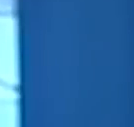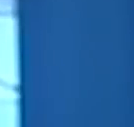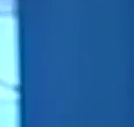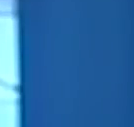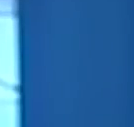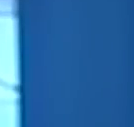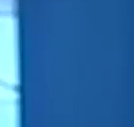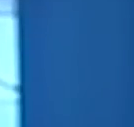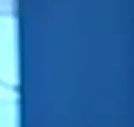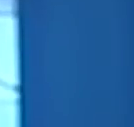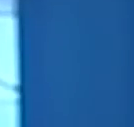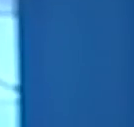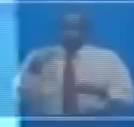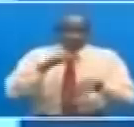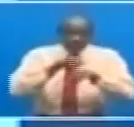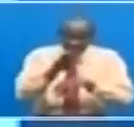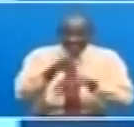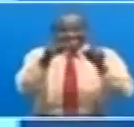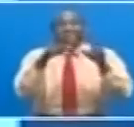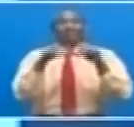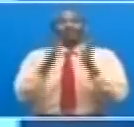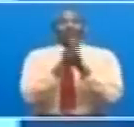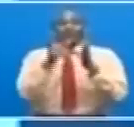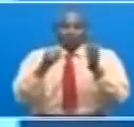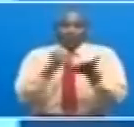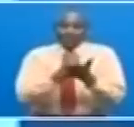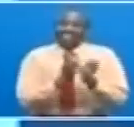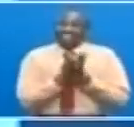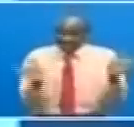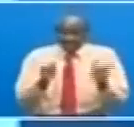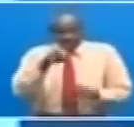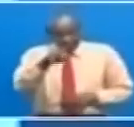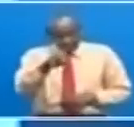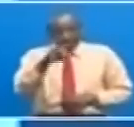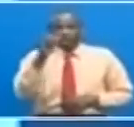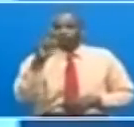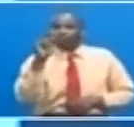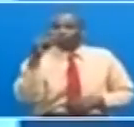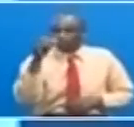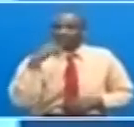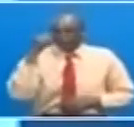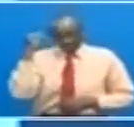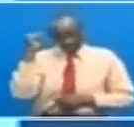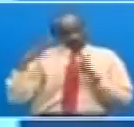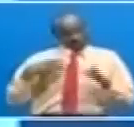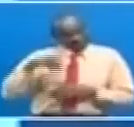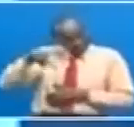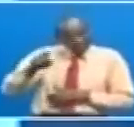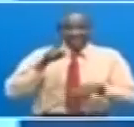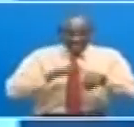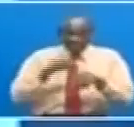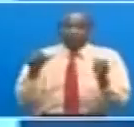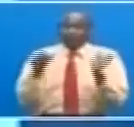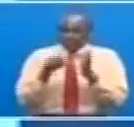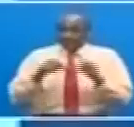do not kill the messenger. That is the message from the Auditor General Edward Ouko to the political class as uproar